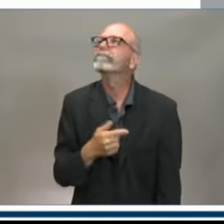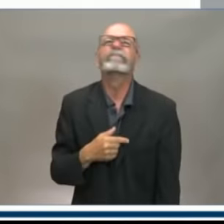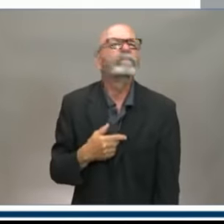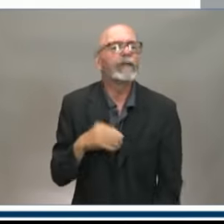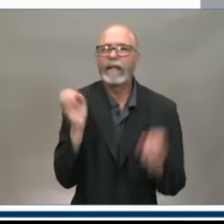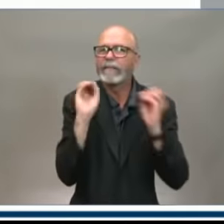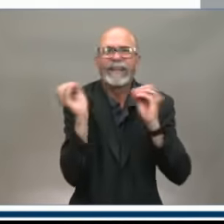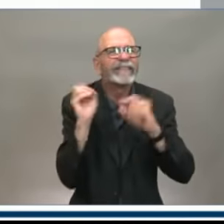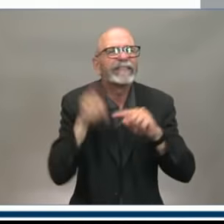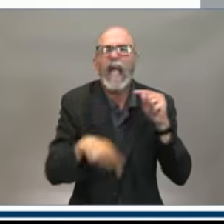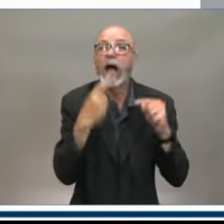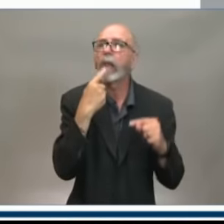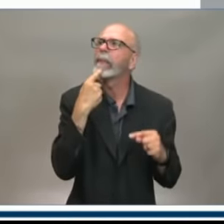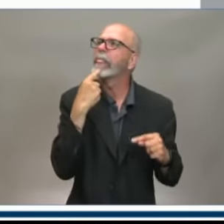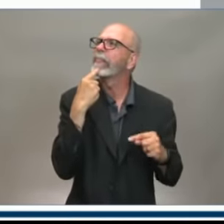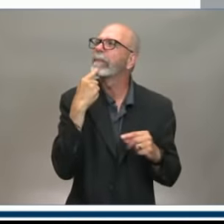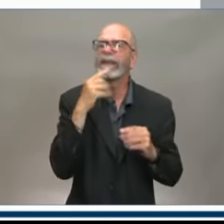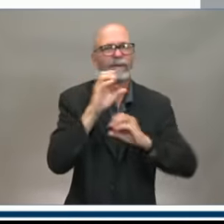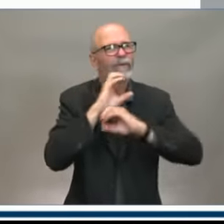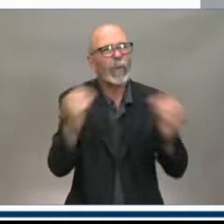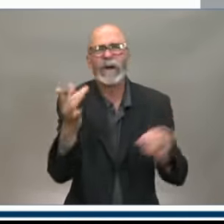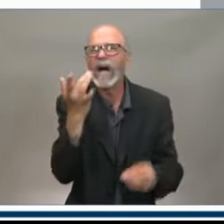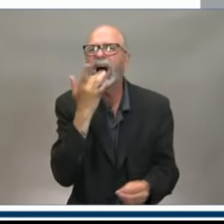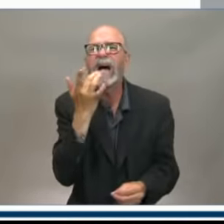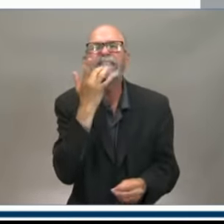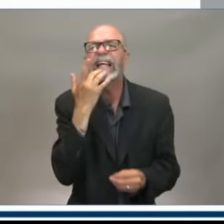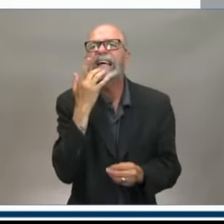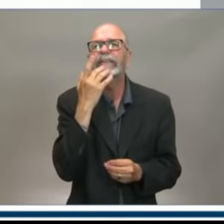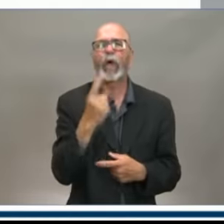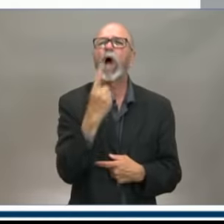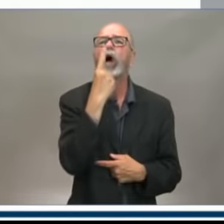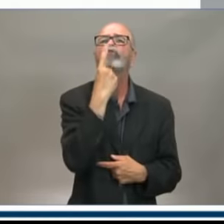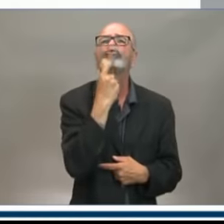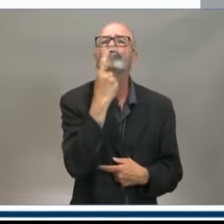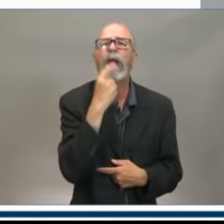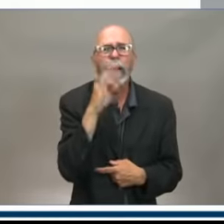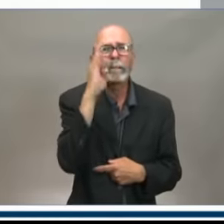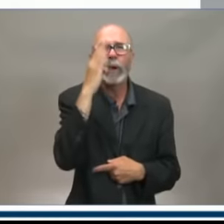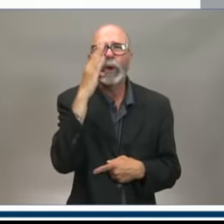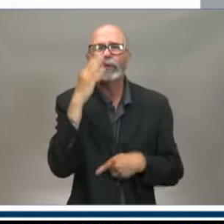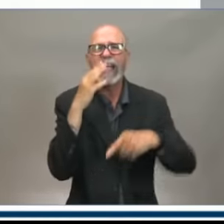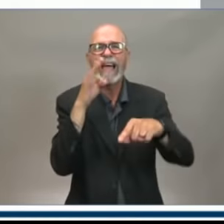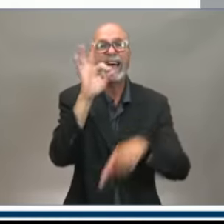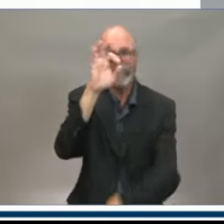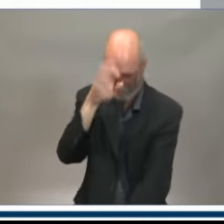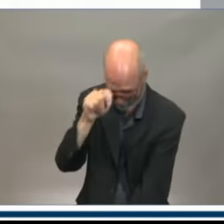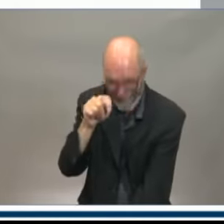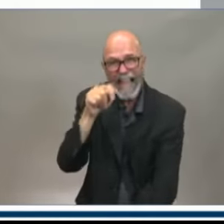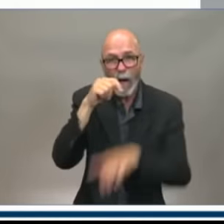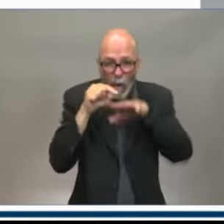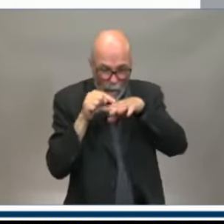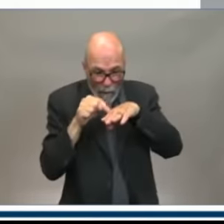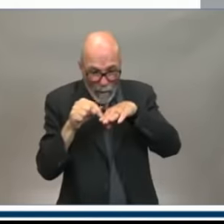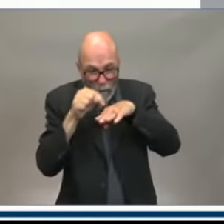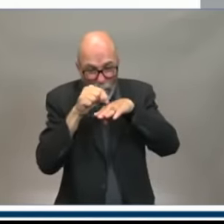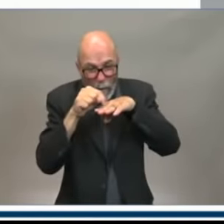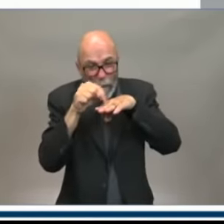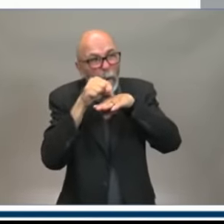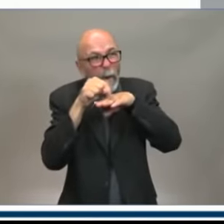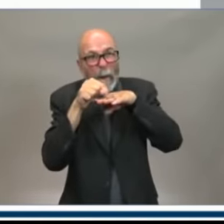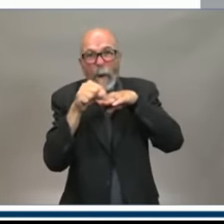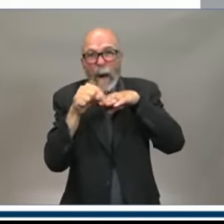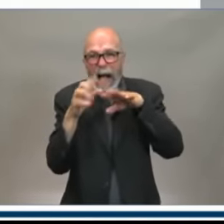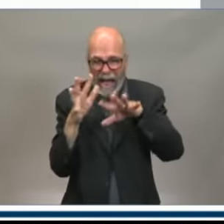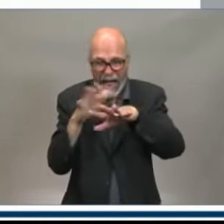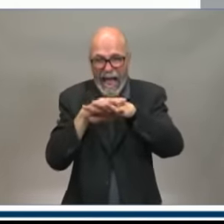purple, or bluish areas on the feet, toes, or fingers that aren't there without a clear explanation. I know that's a long